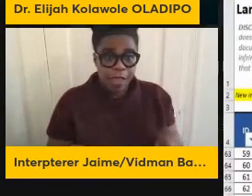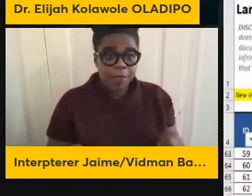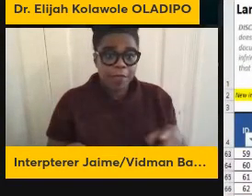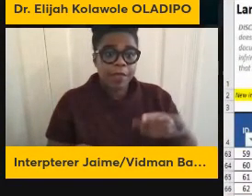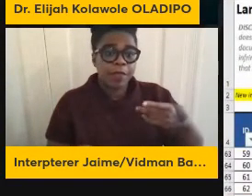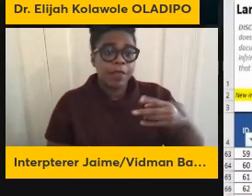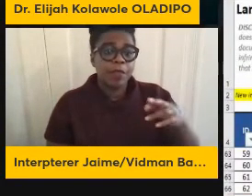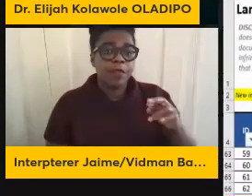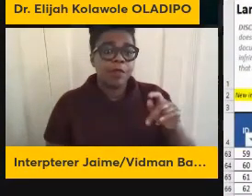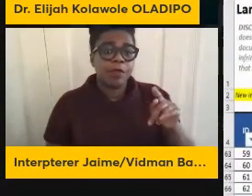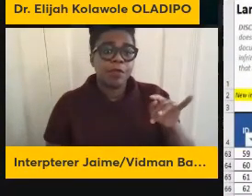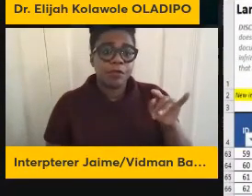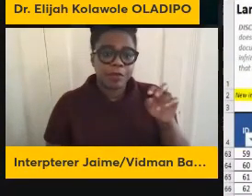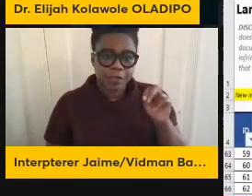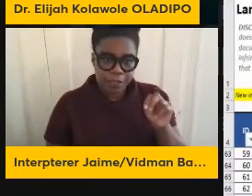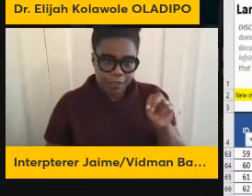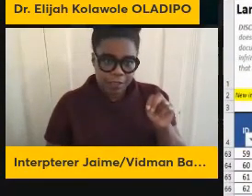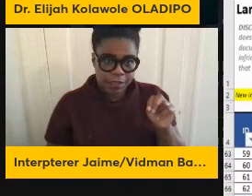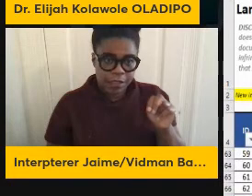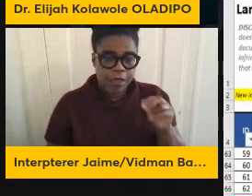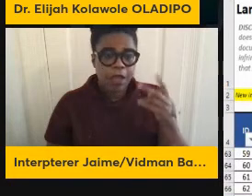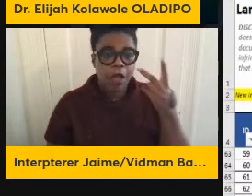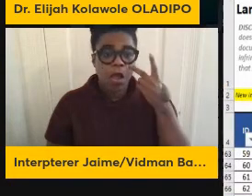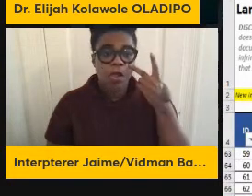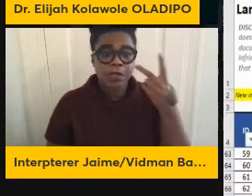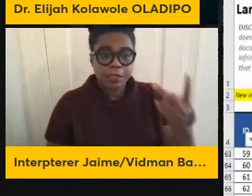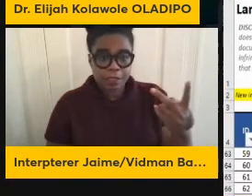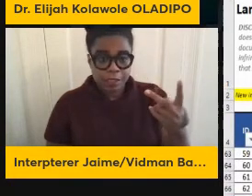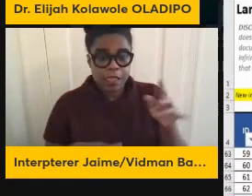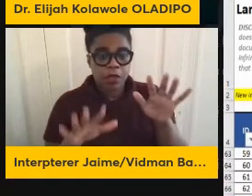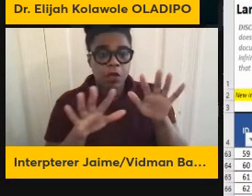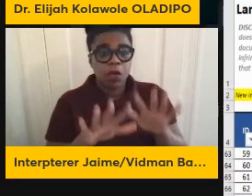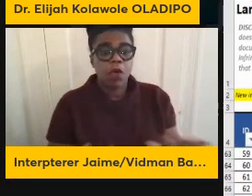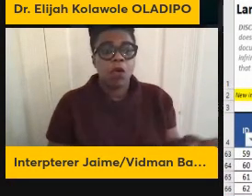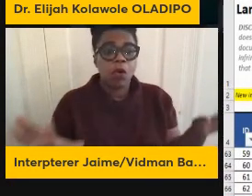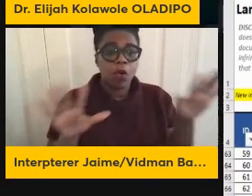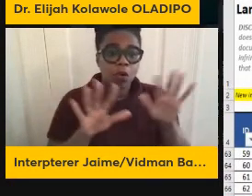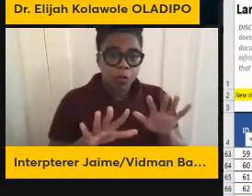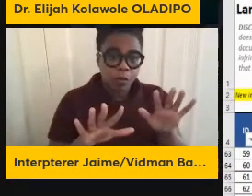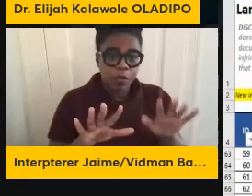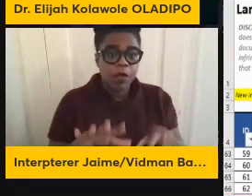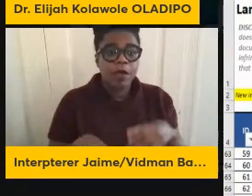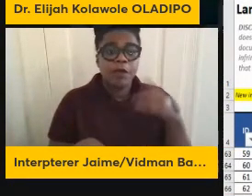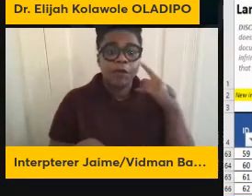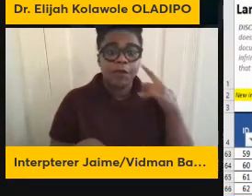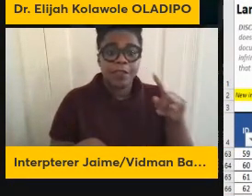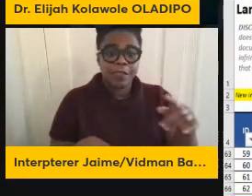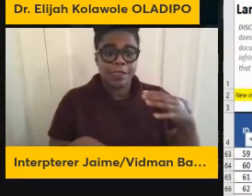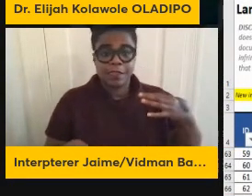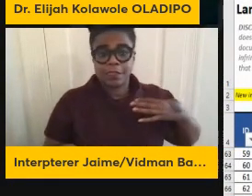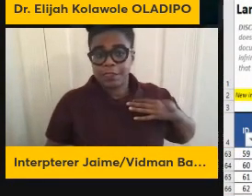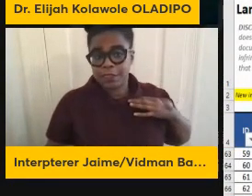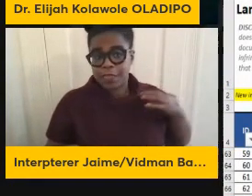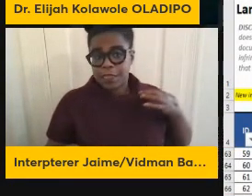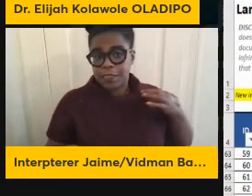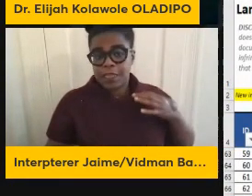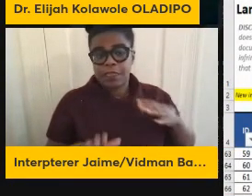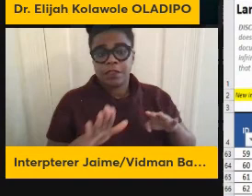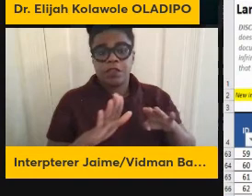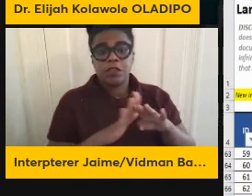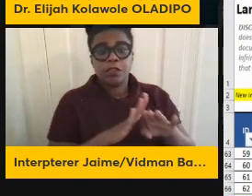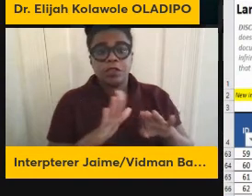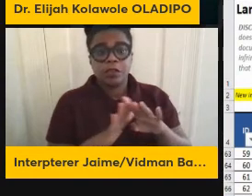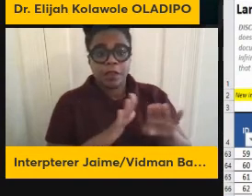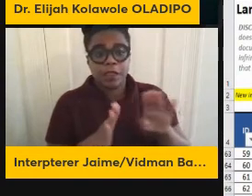subunit vaccine made it on the landscape of novel coronavirus candidates developed by, collected